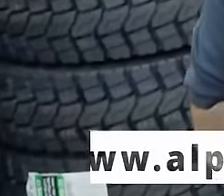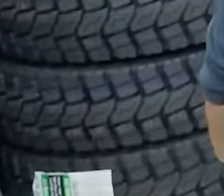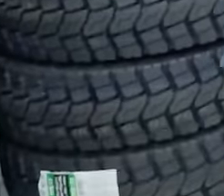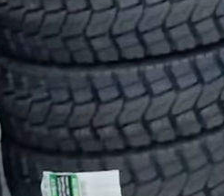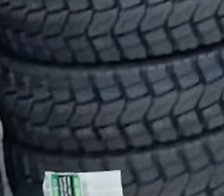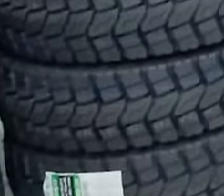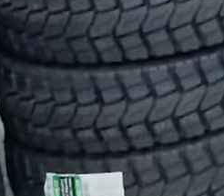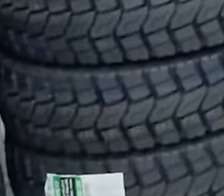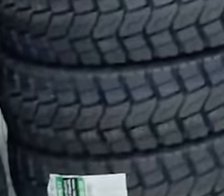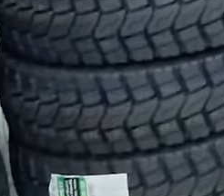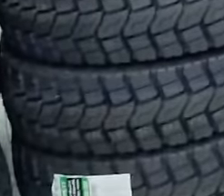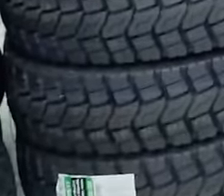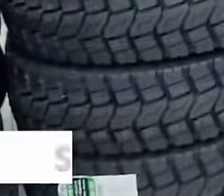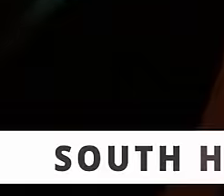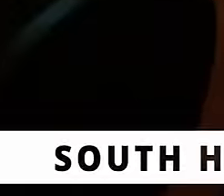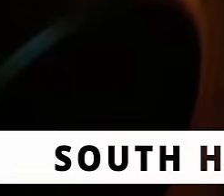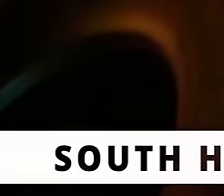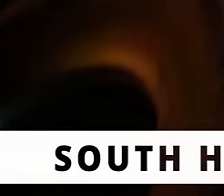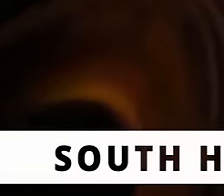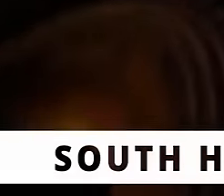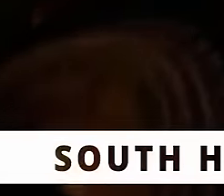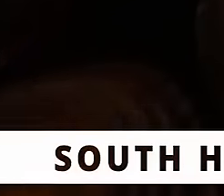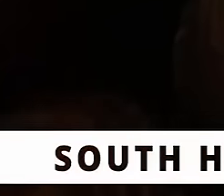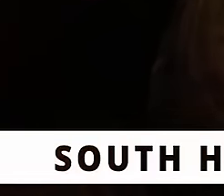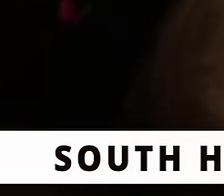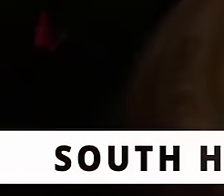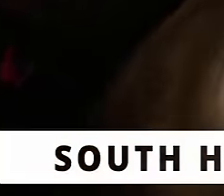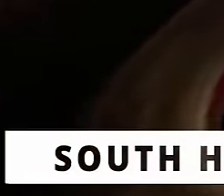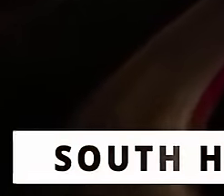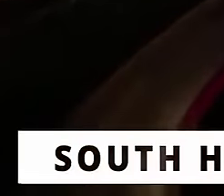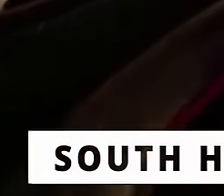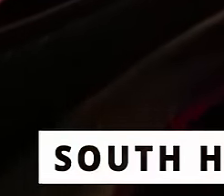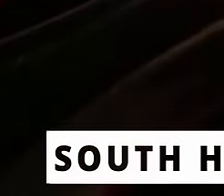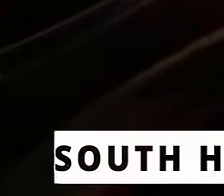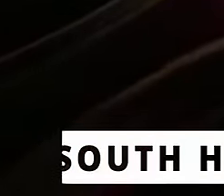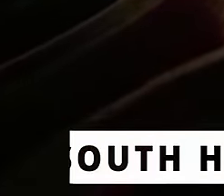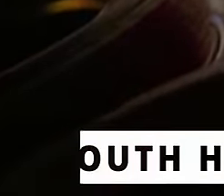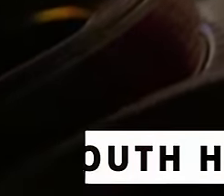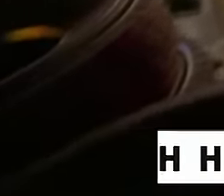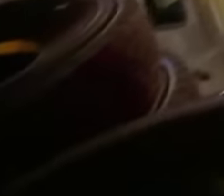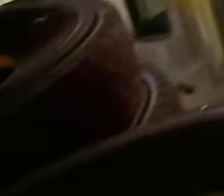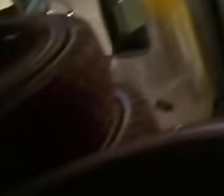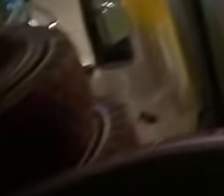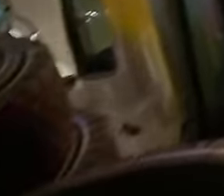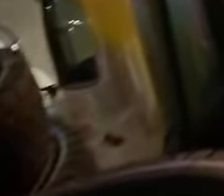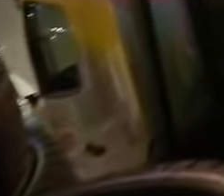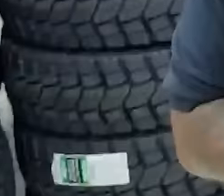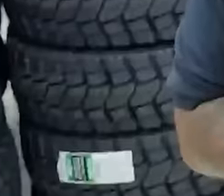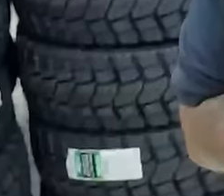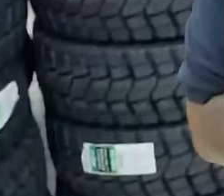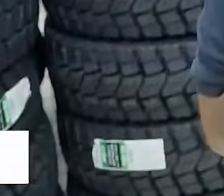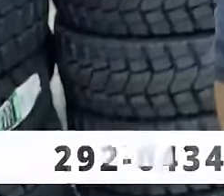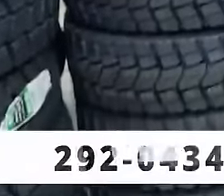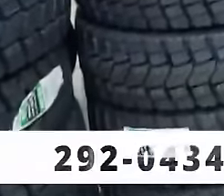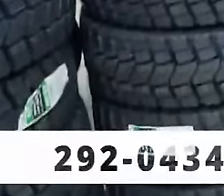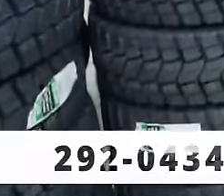in DB, where we carry a large stock and a wide variety of all the different sizes. Feel free to contact us